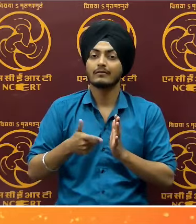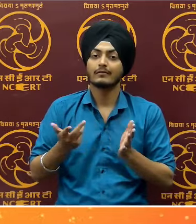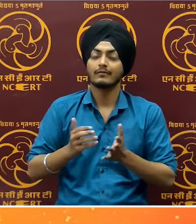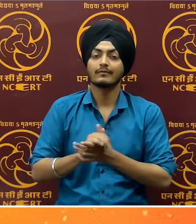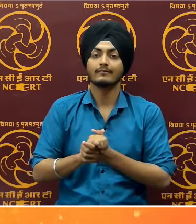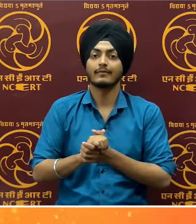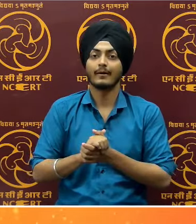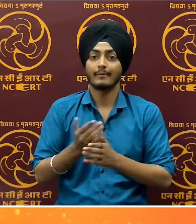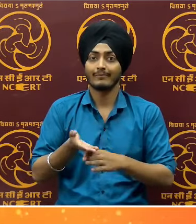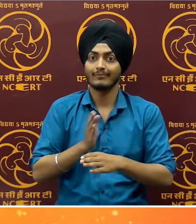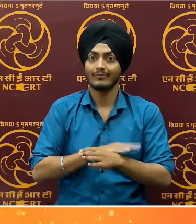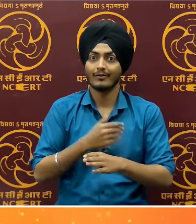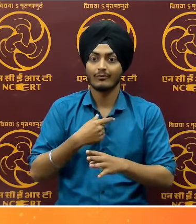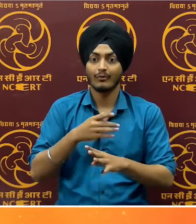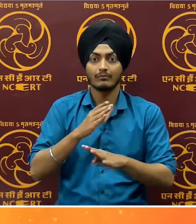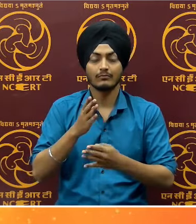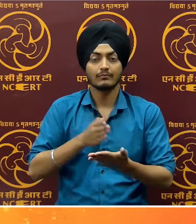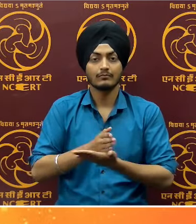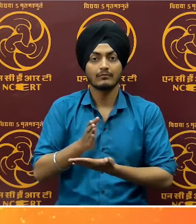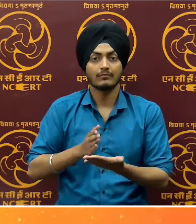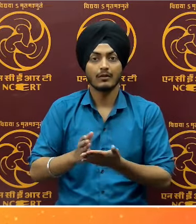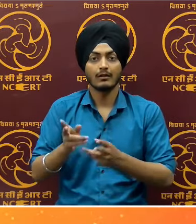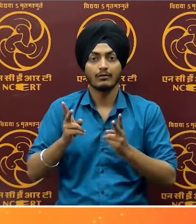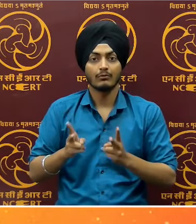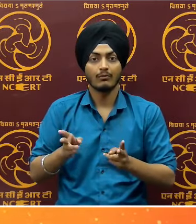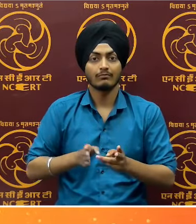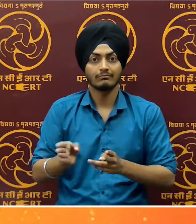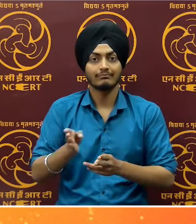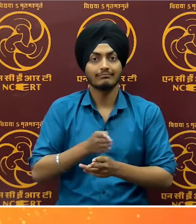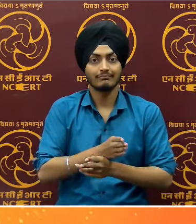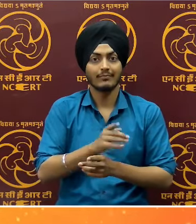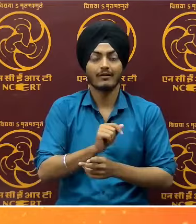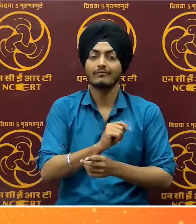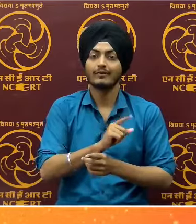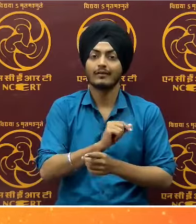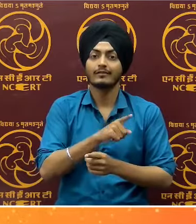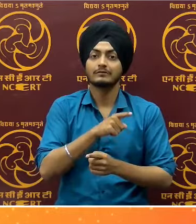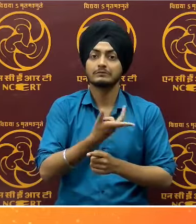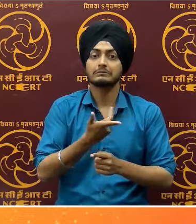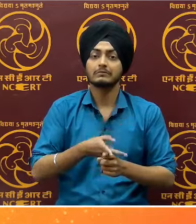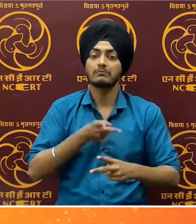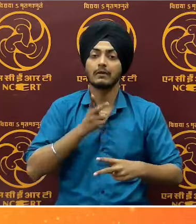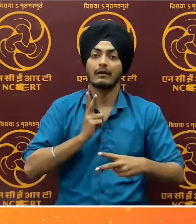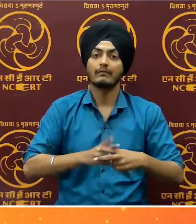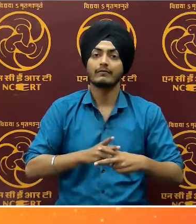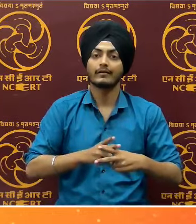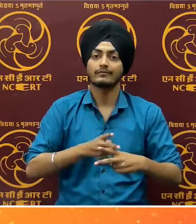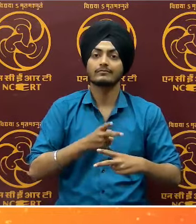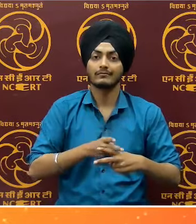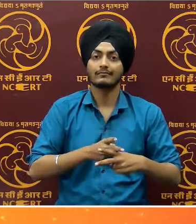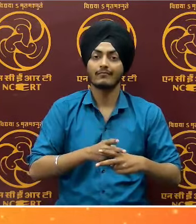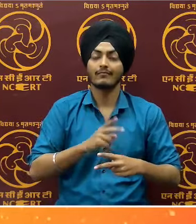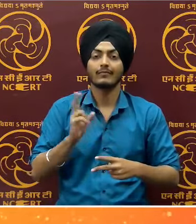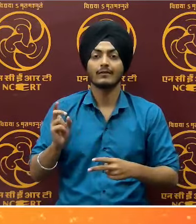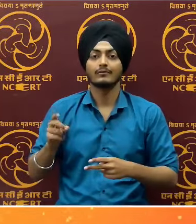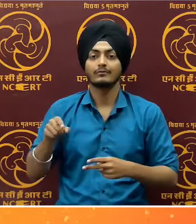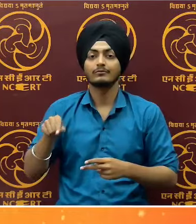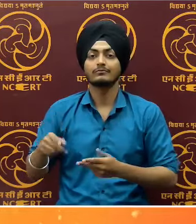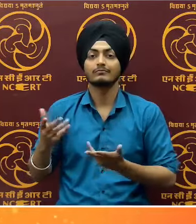be further classified in two categories, that is, one is your fixed capital and the another one